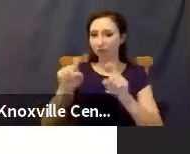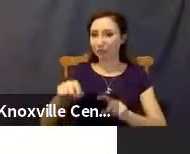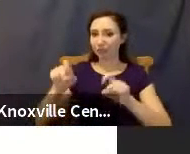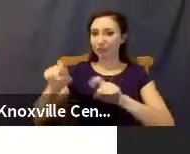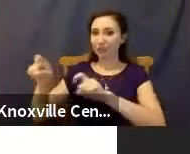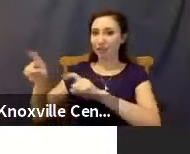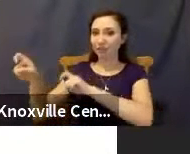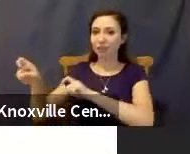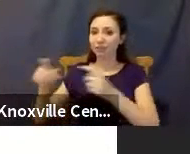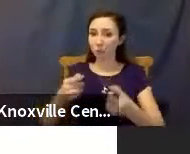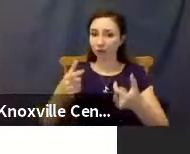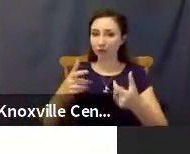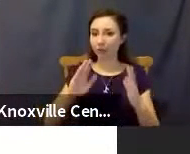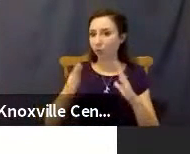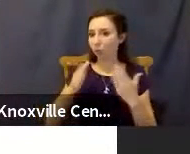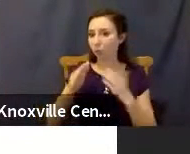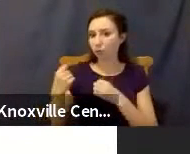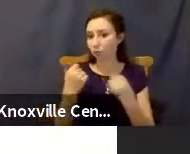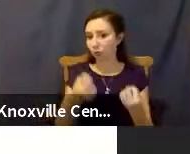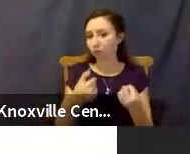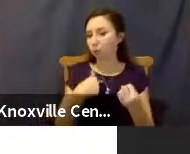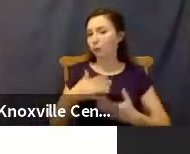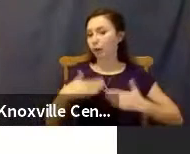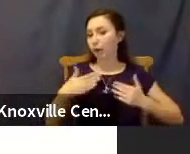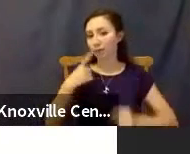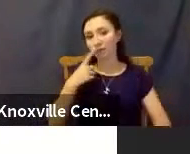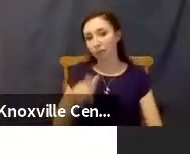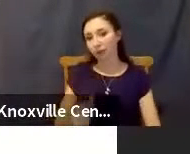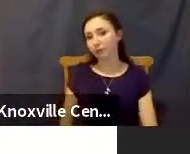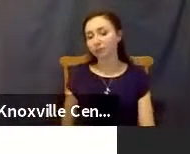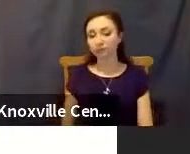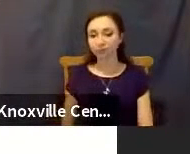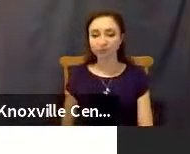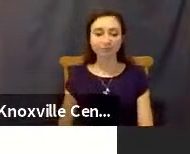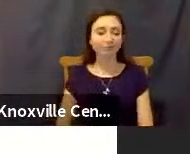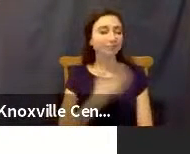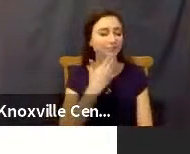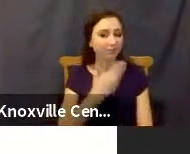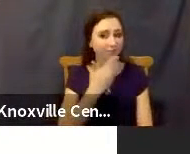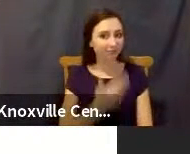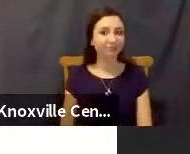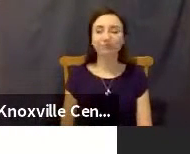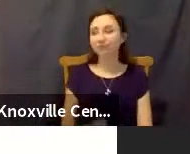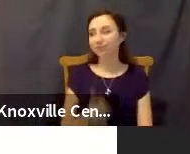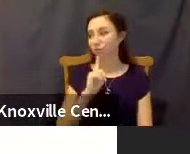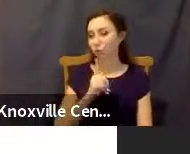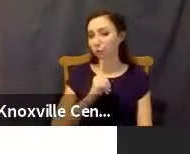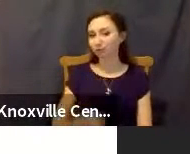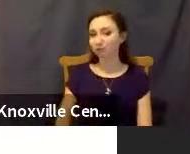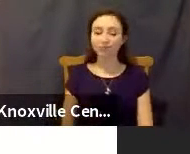than we were at a drive-through. So we're happy with that. Thank you. Sure.